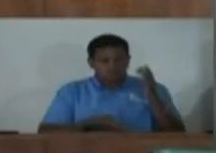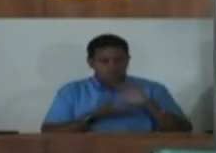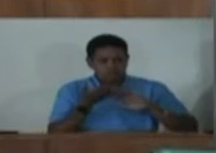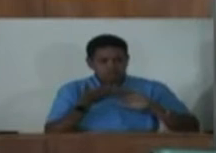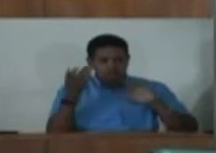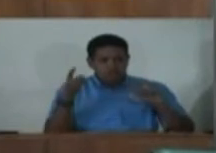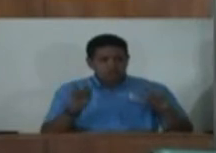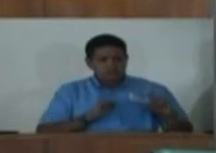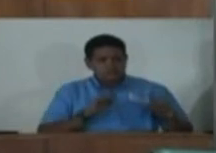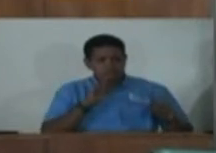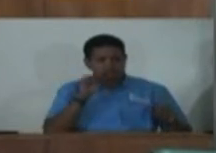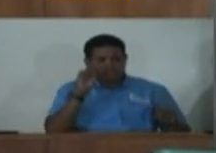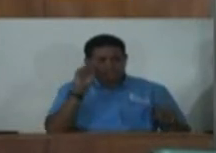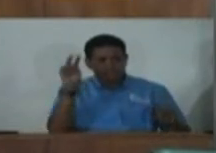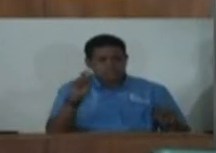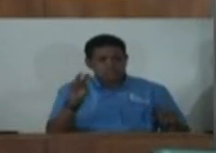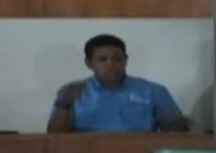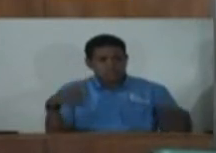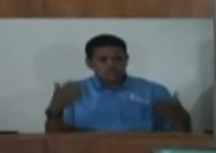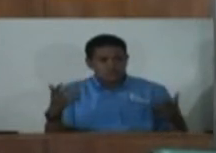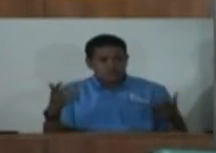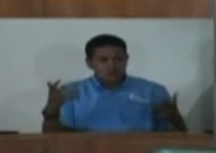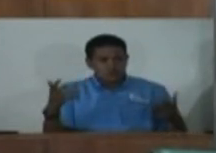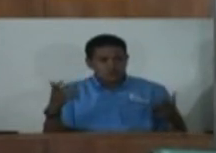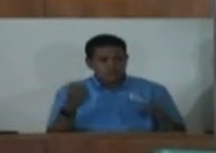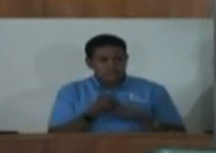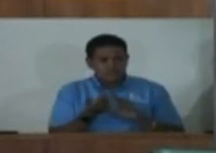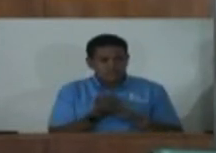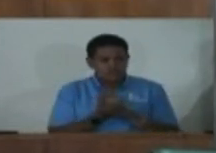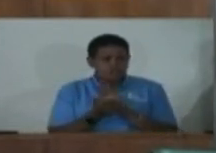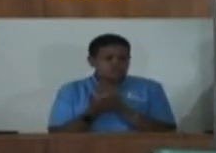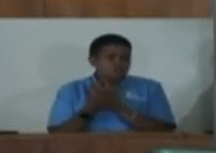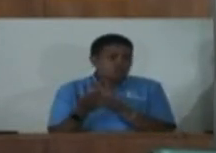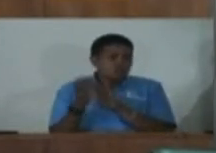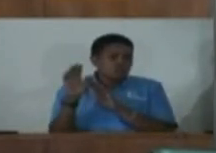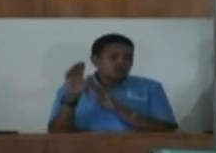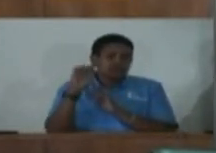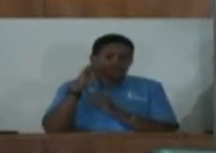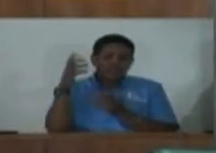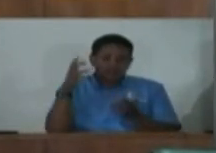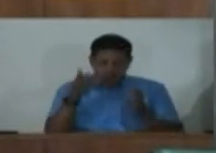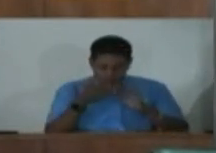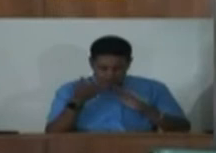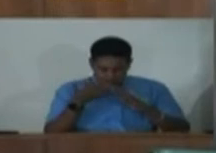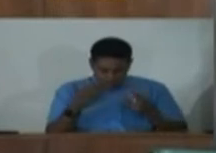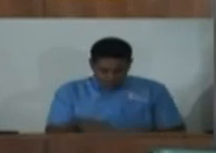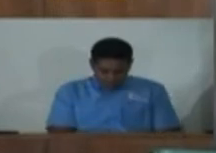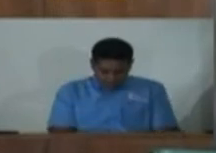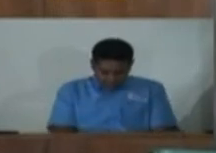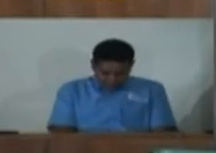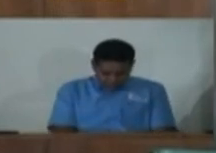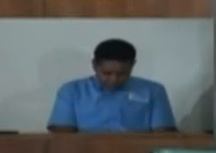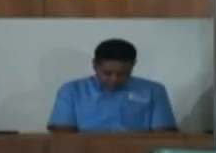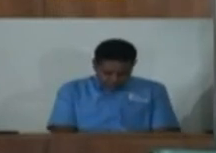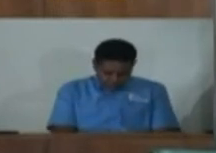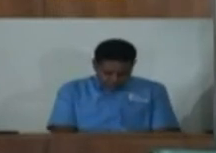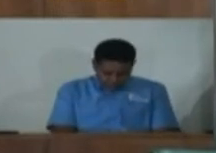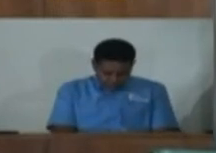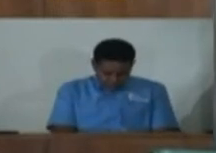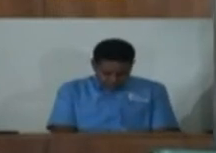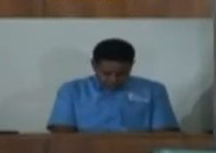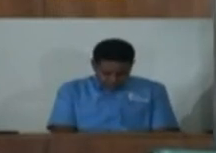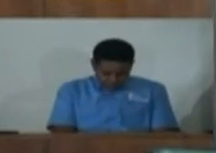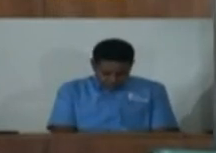see the Attorney General here, and I want to use the opportunity, Attorney General,